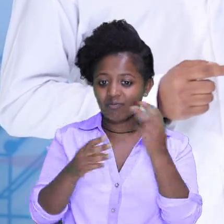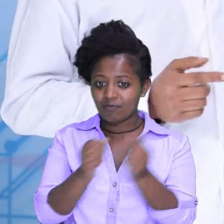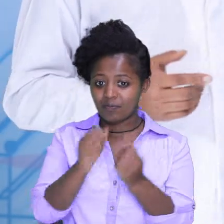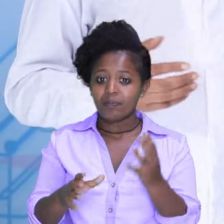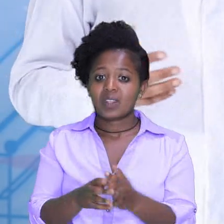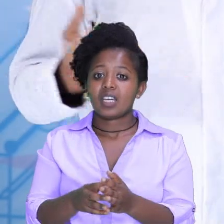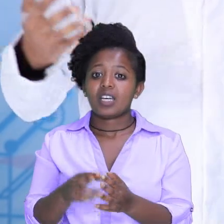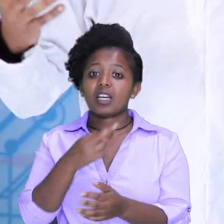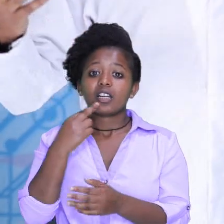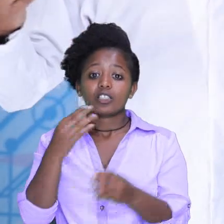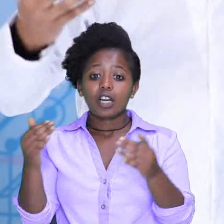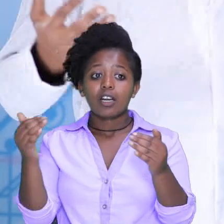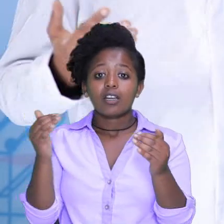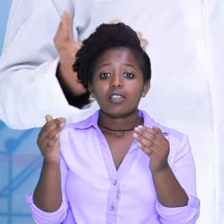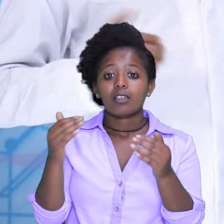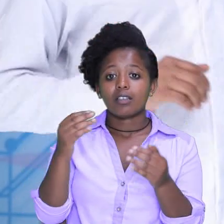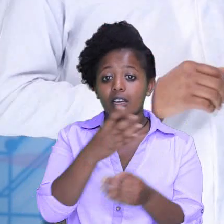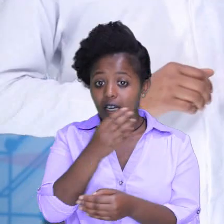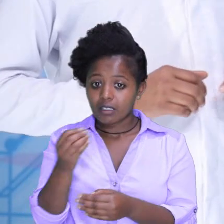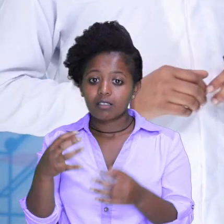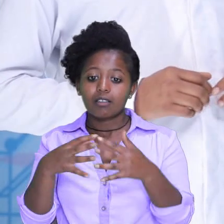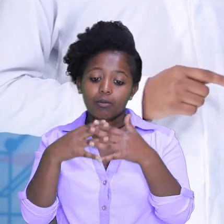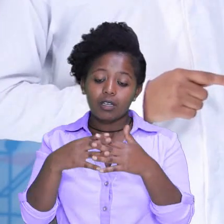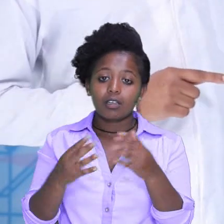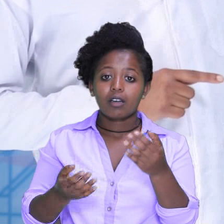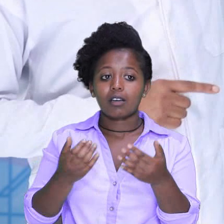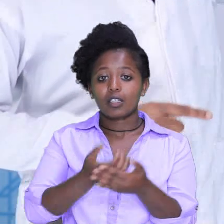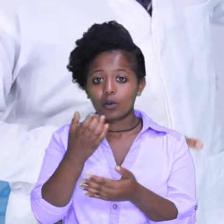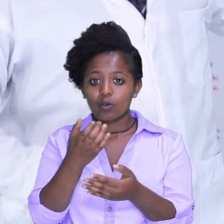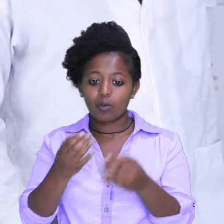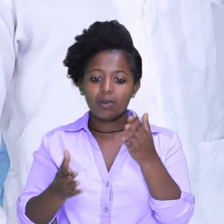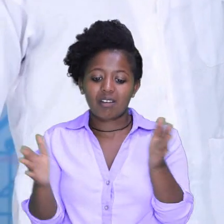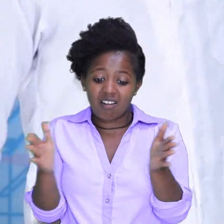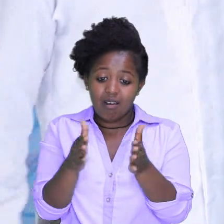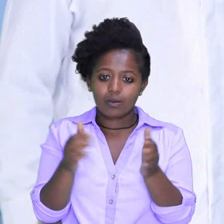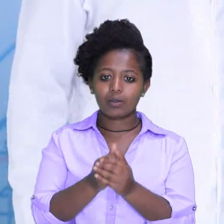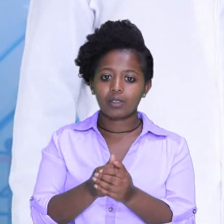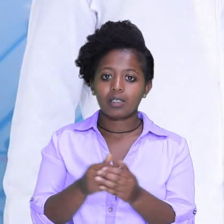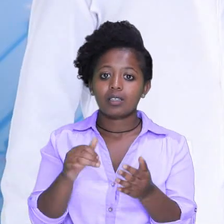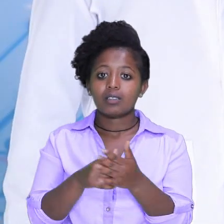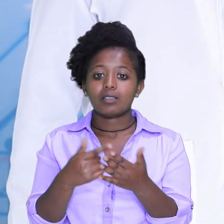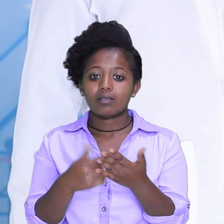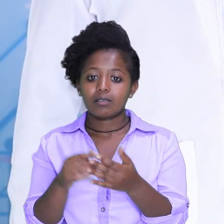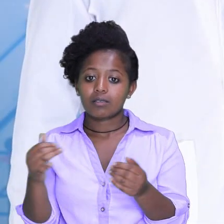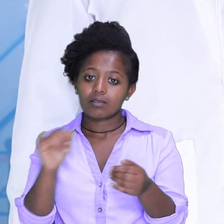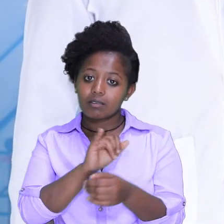and Russia economic difference was narrowed. Then the Soviet won the contest.